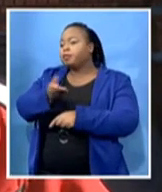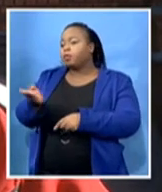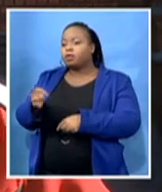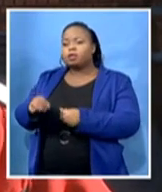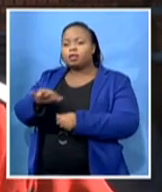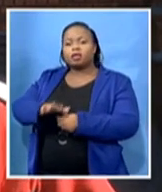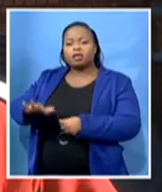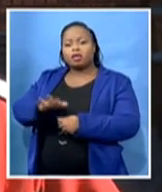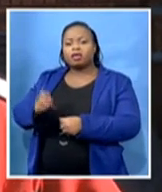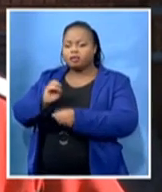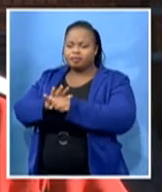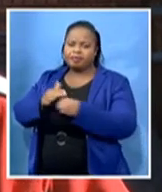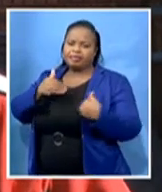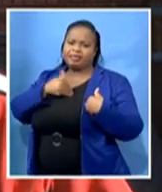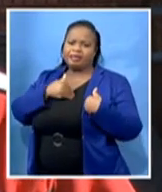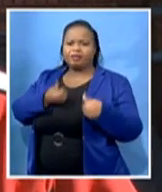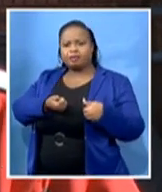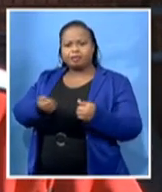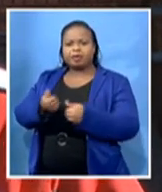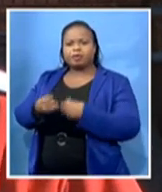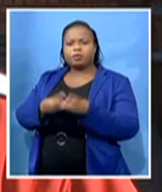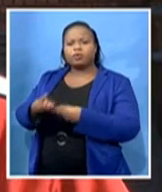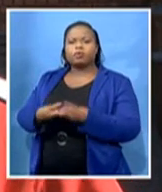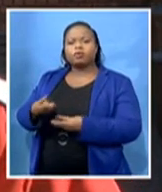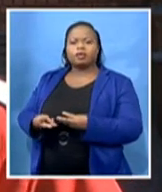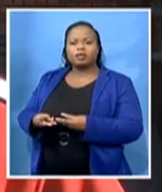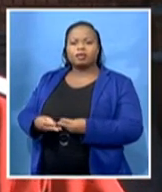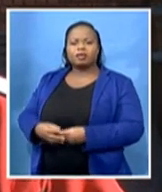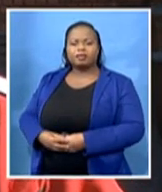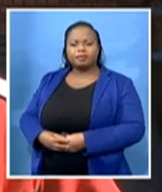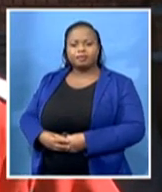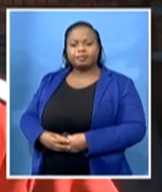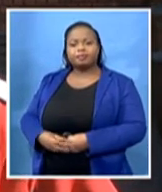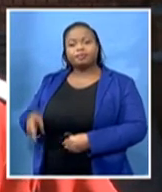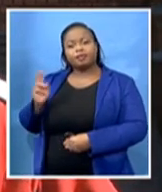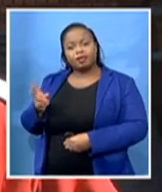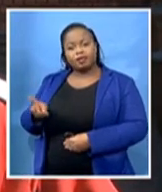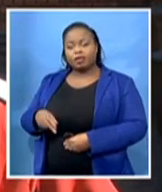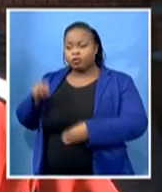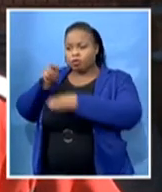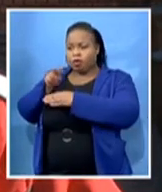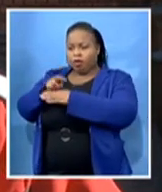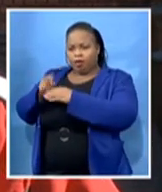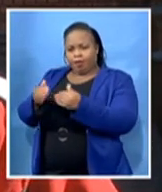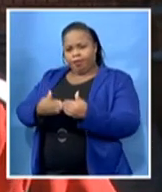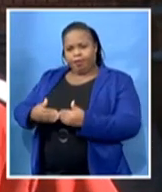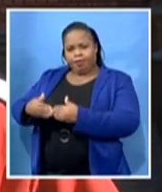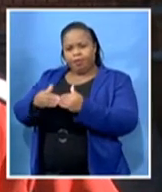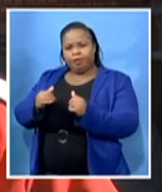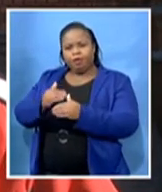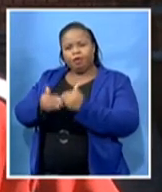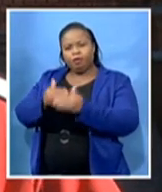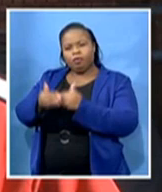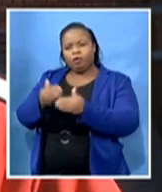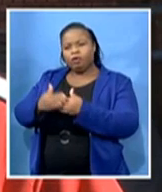back and work in as well. Also monitoring cautiously the processes of distance, observing availability